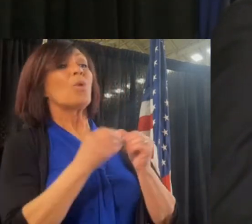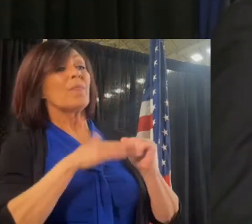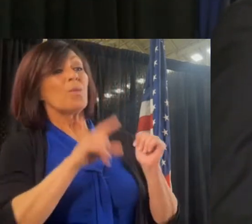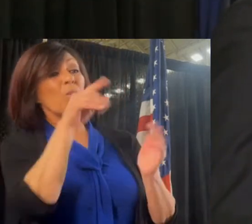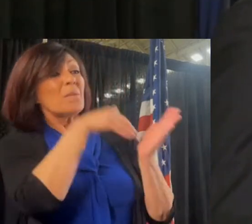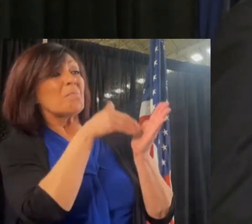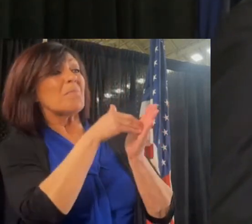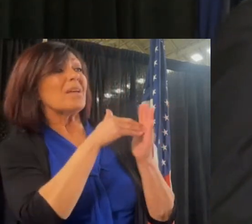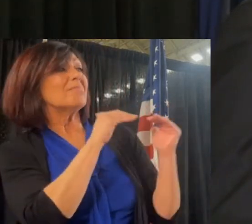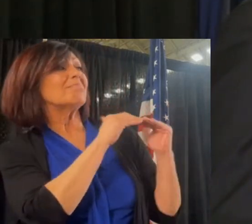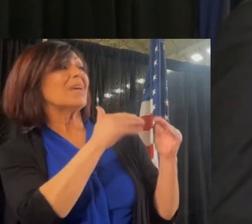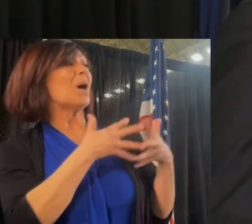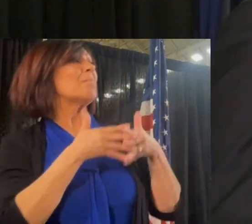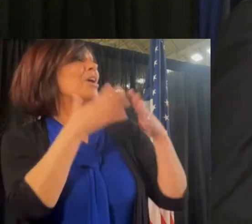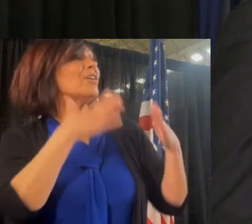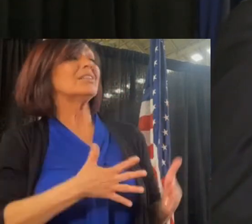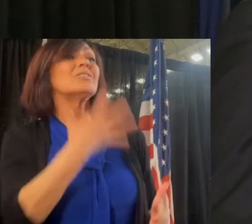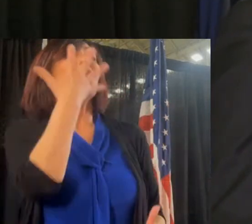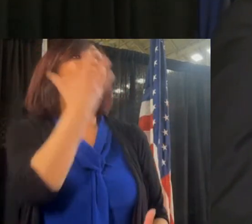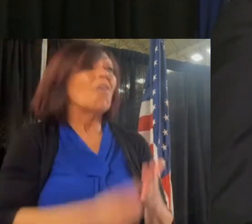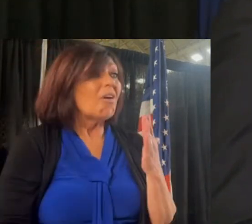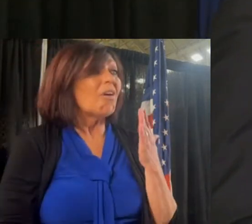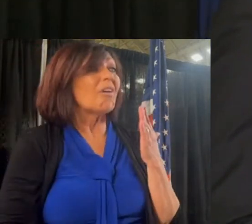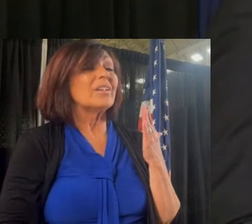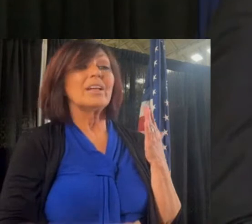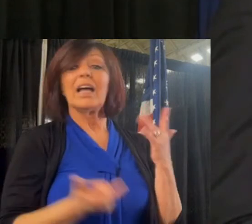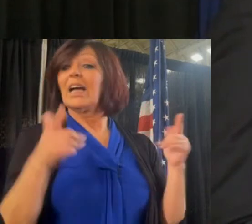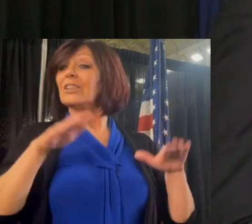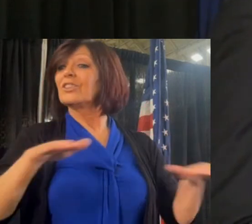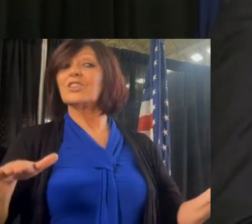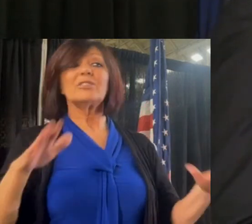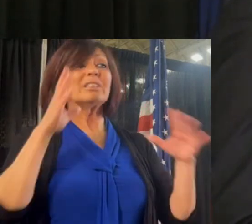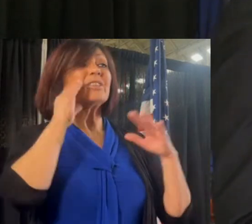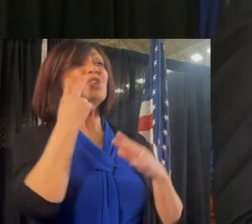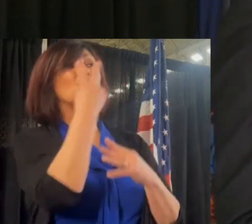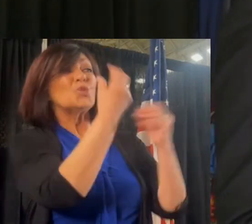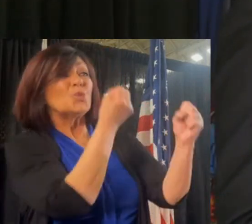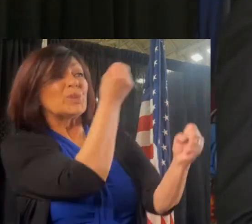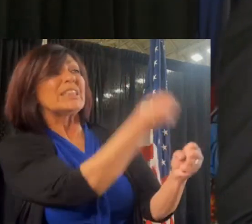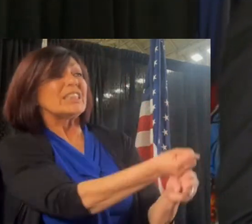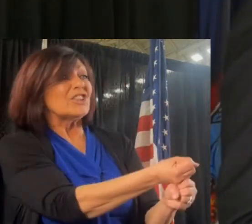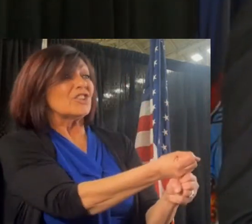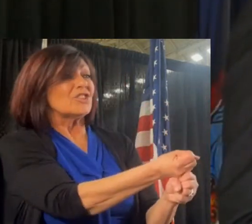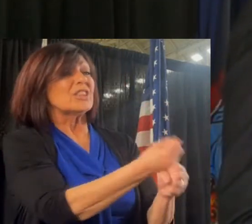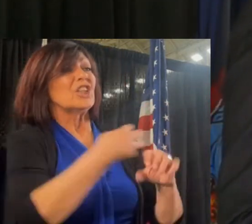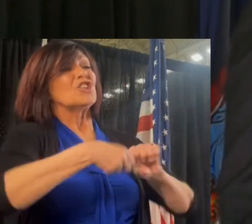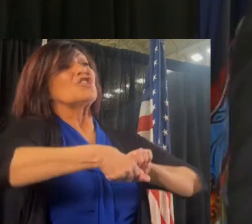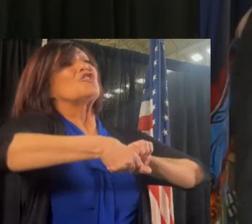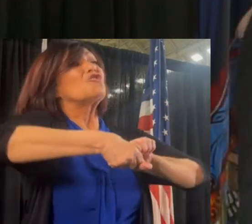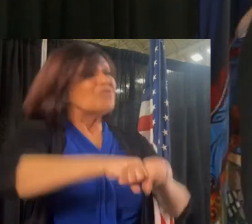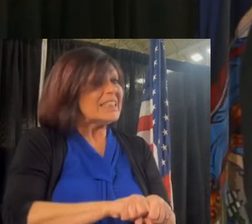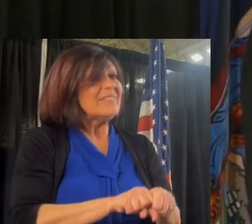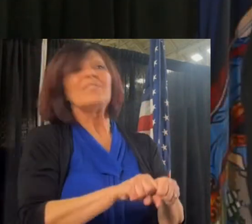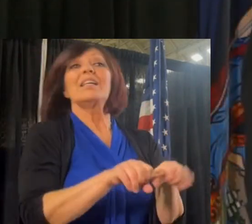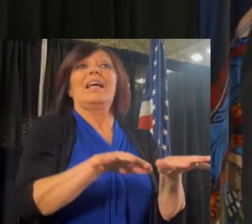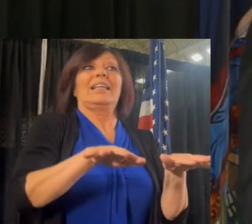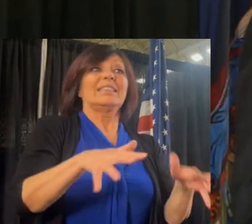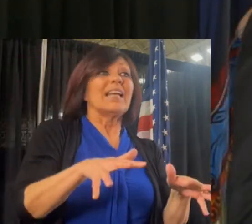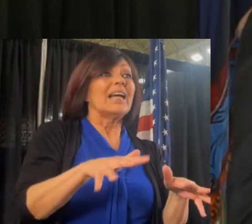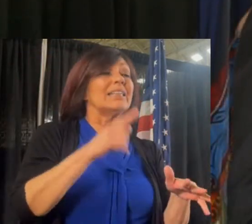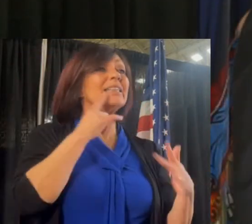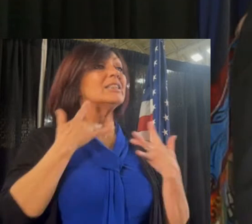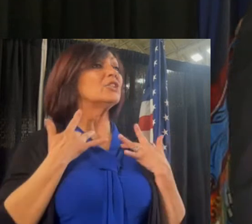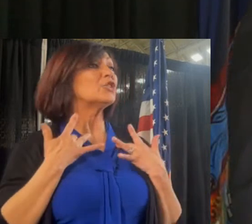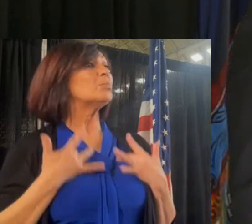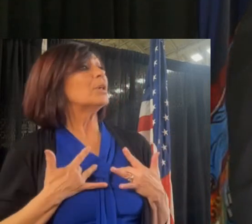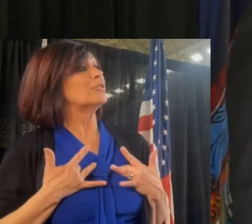fellow Americans lost. Not with our children experiencing 2 years of grief, anxiety, and